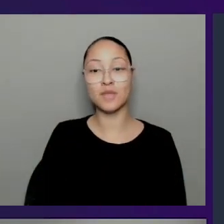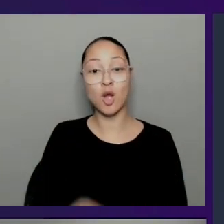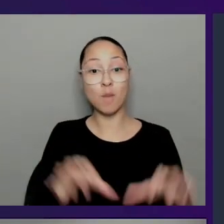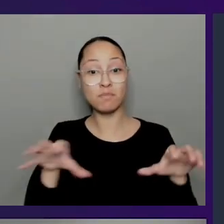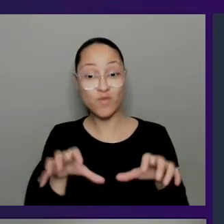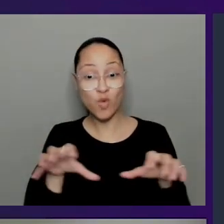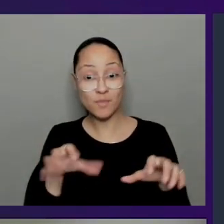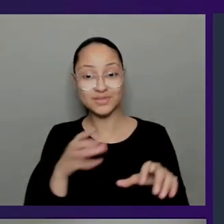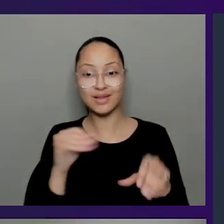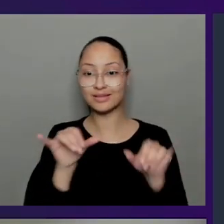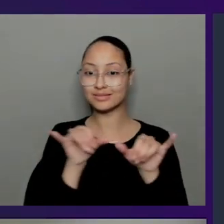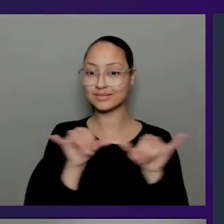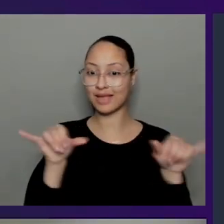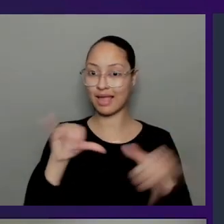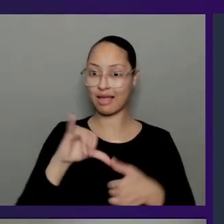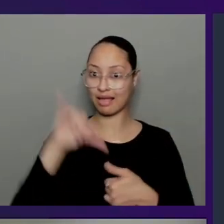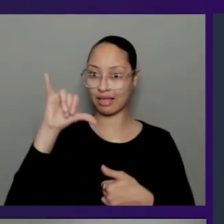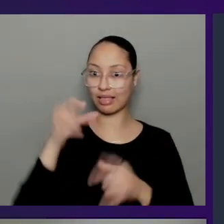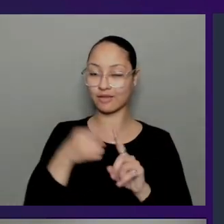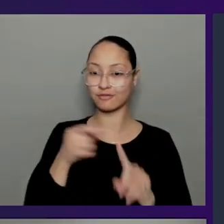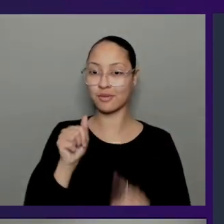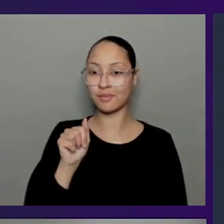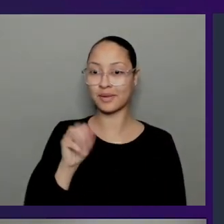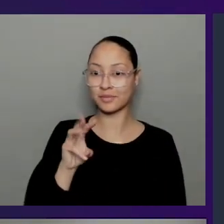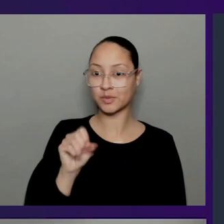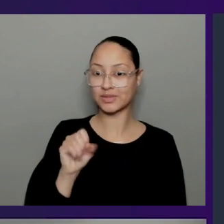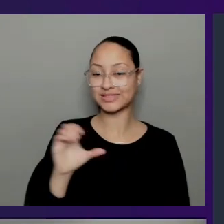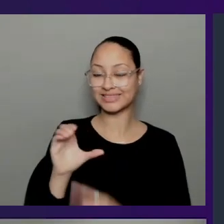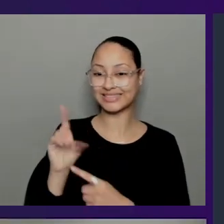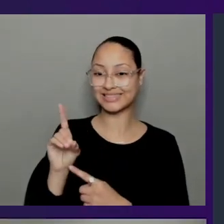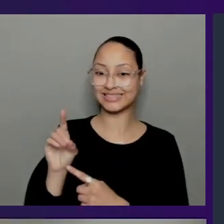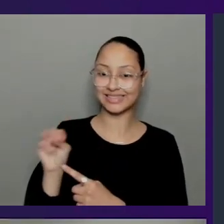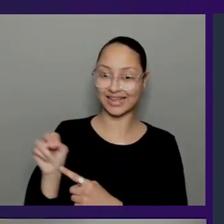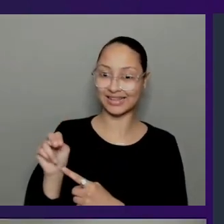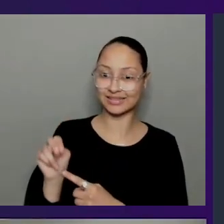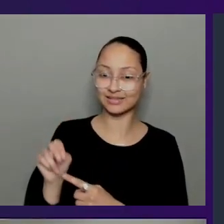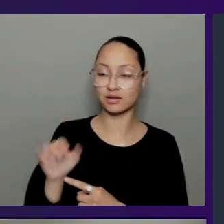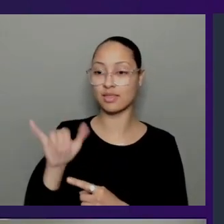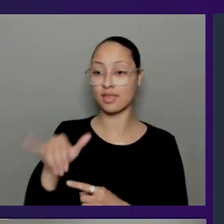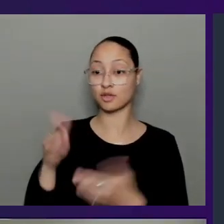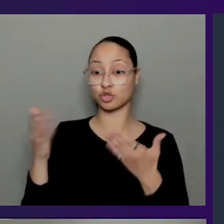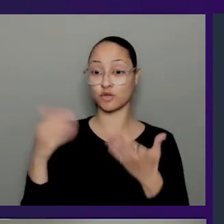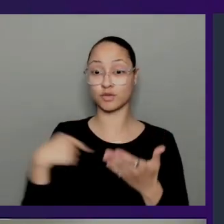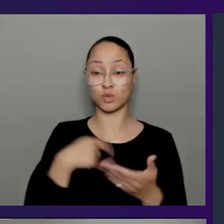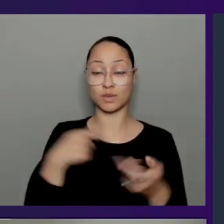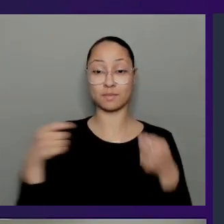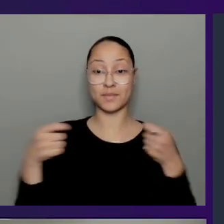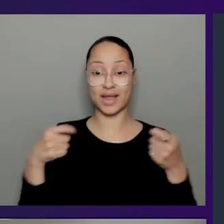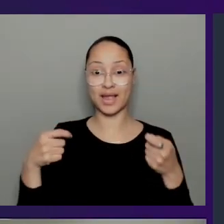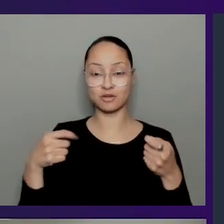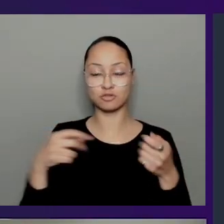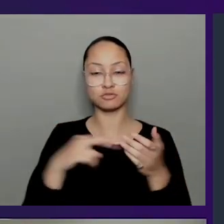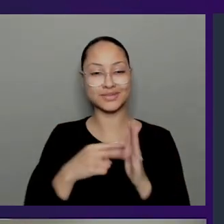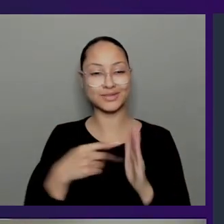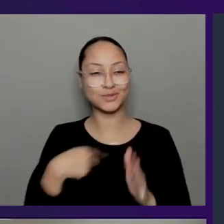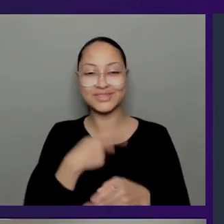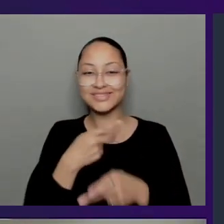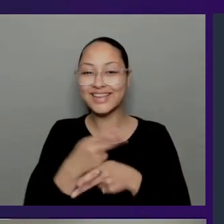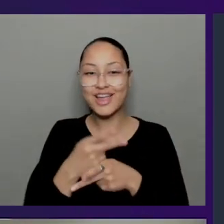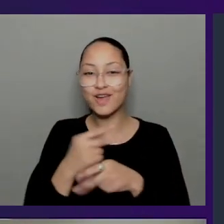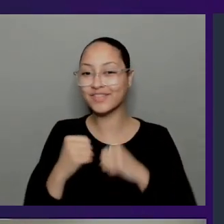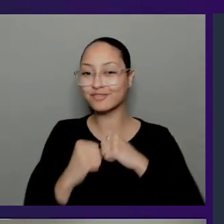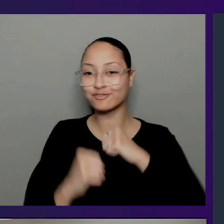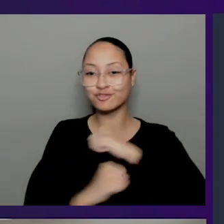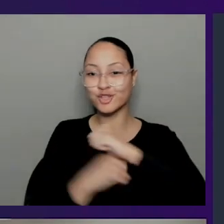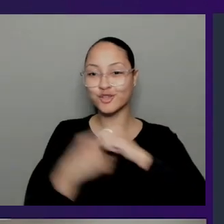Amazon's CDN. Because it's a managed service, we take care of the infrastructure for you, so it's reliable